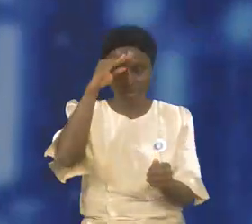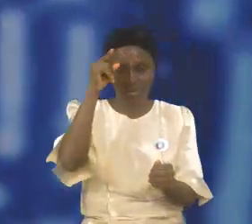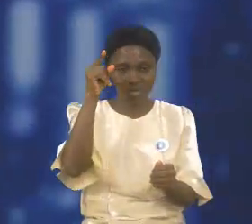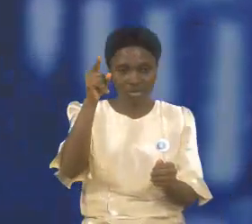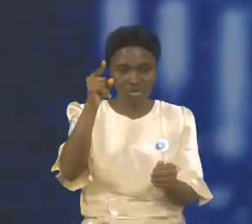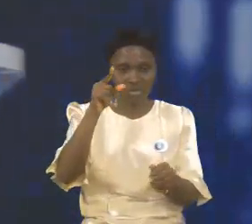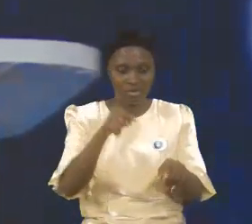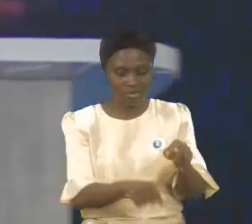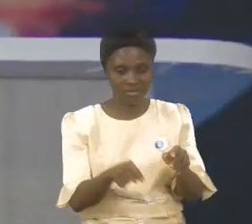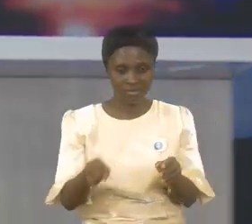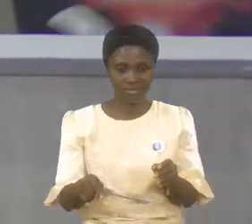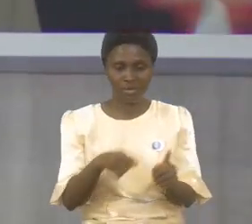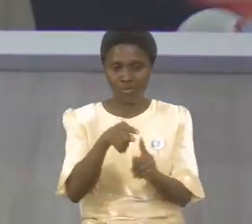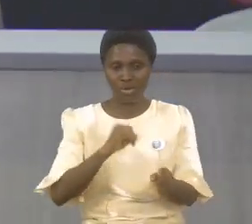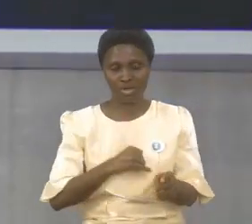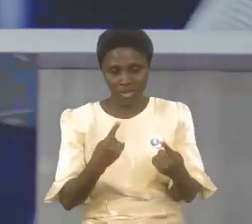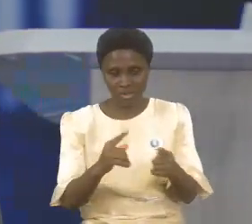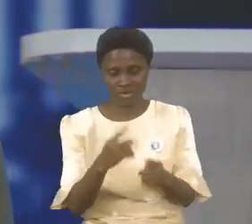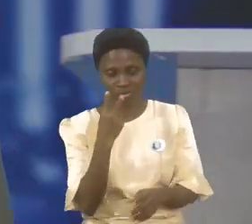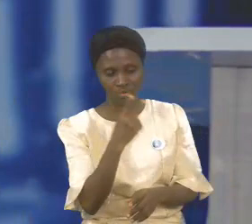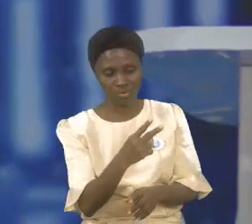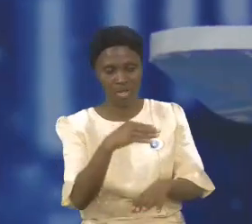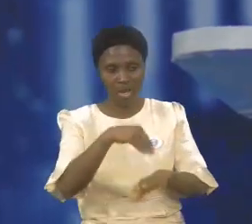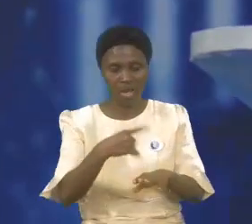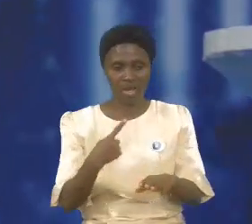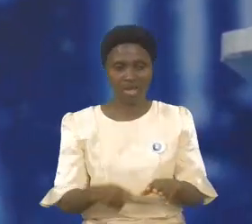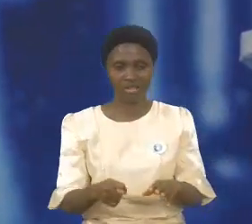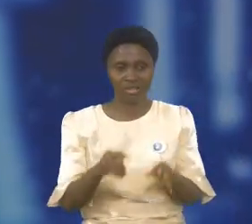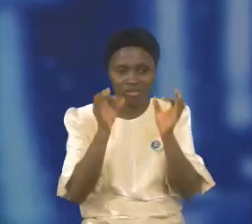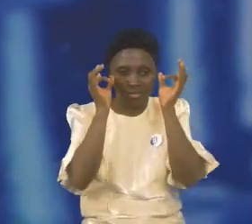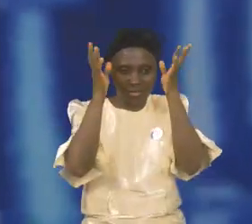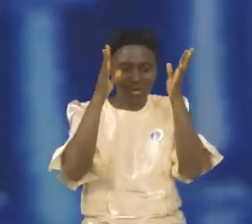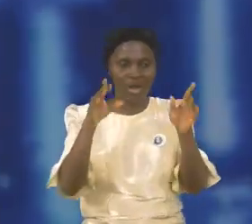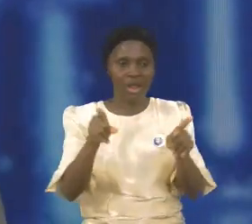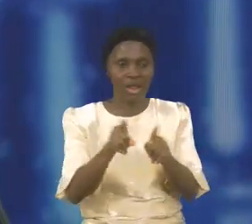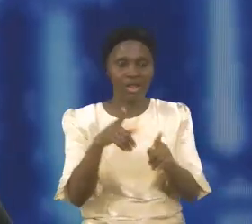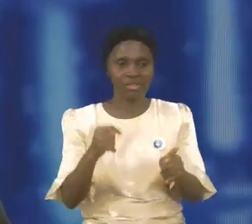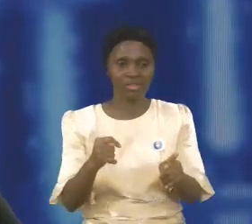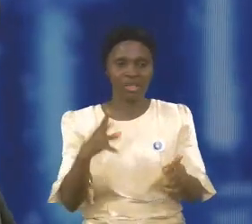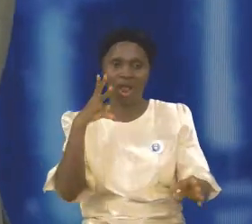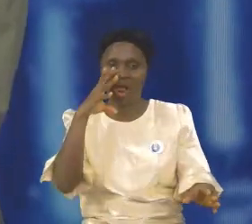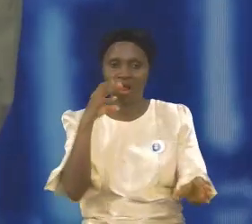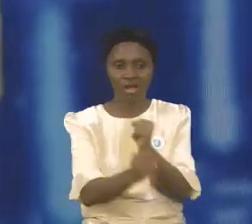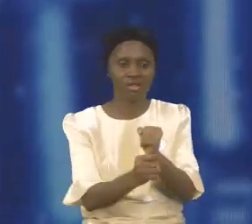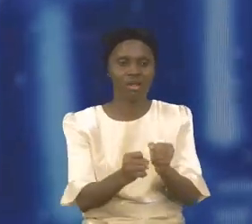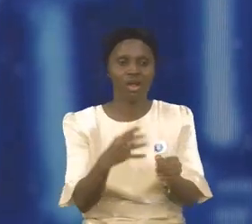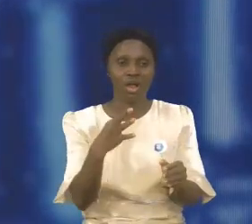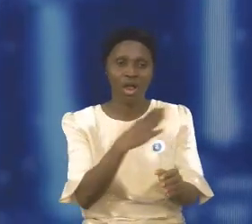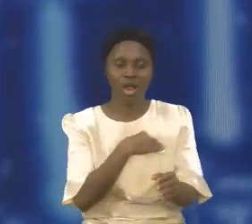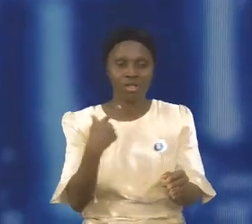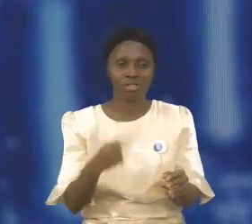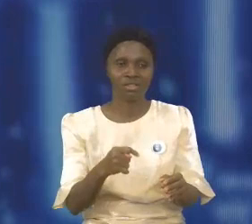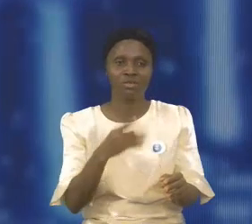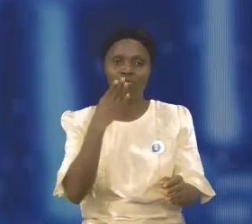look at the callousness, at the cruelty, at the ferocity, at the wickedness of